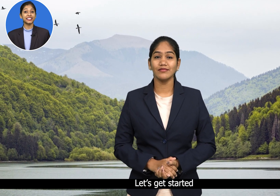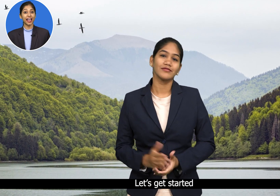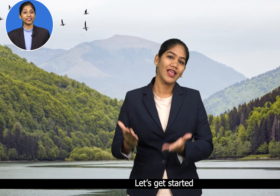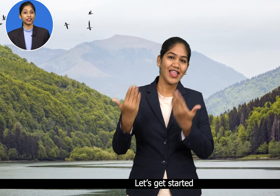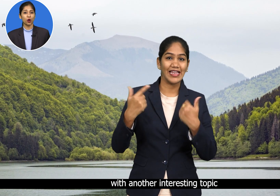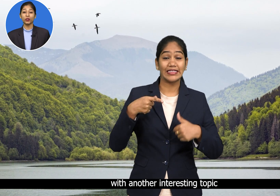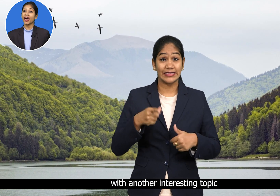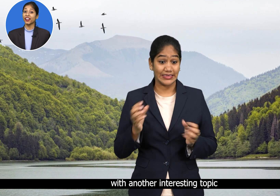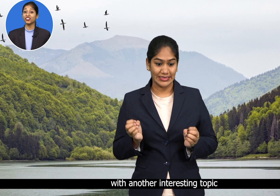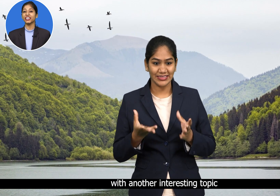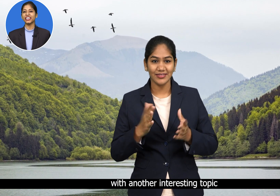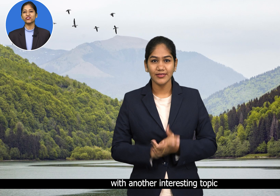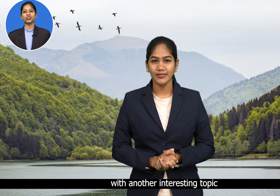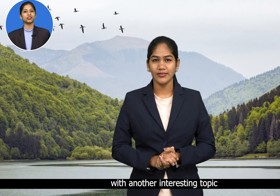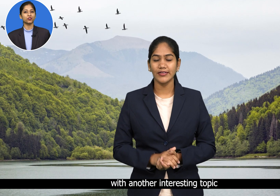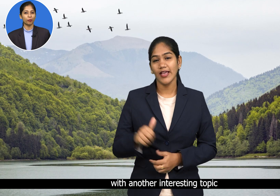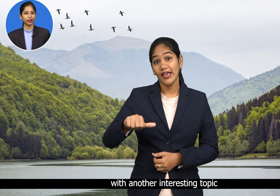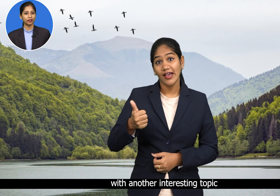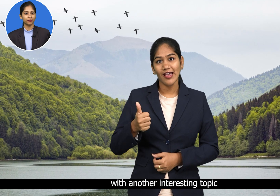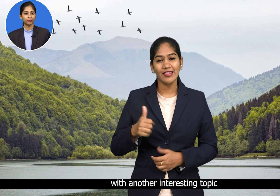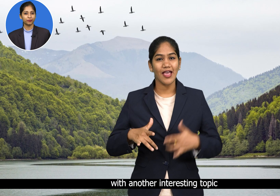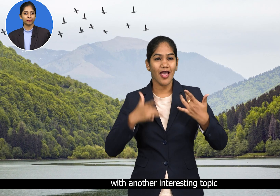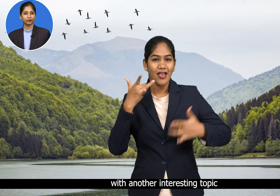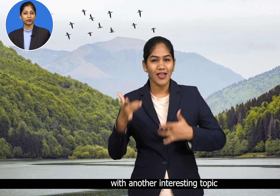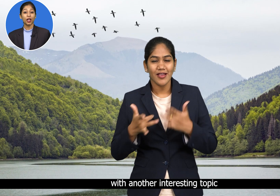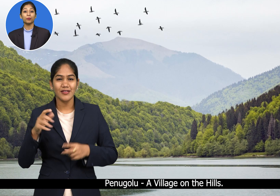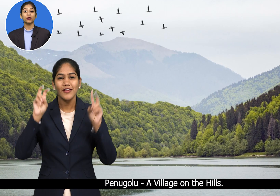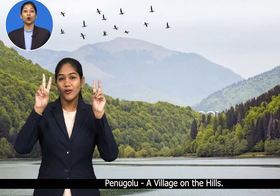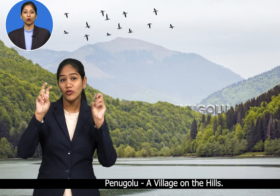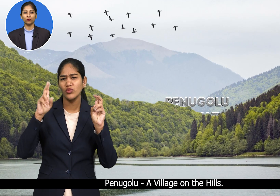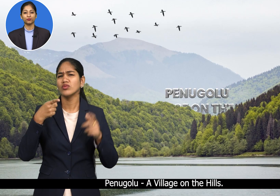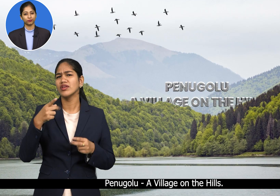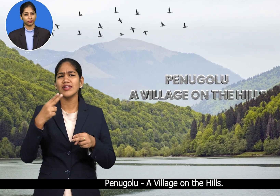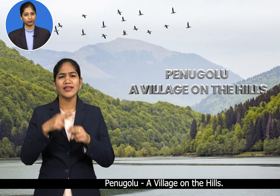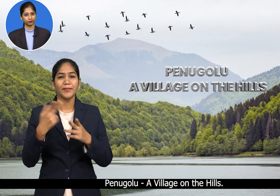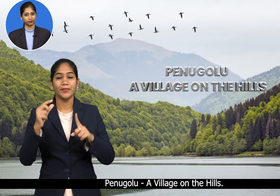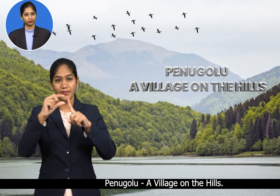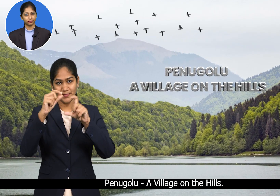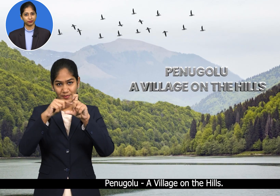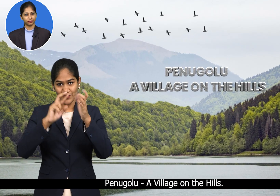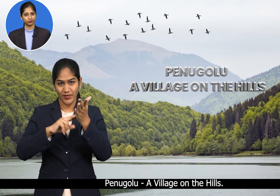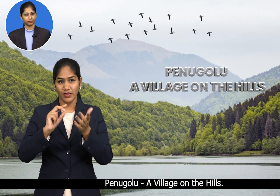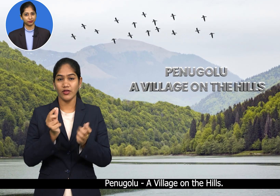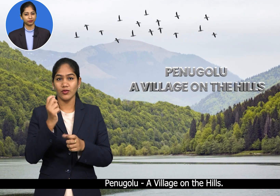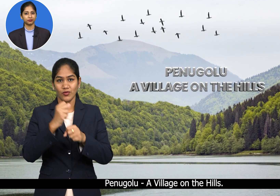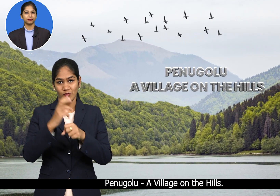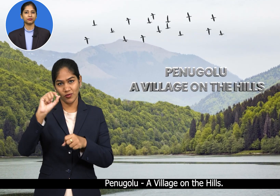Let's get started with another interesting topic. Penugolu,